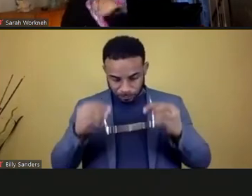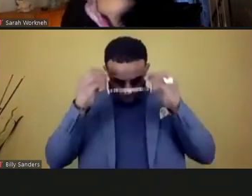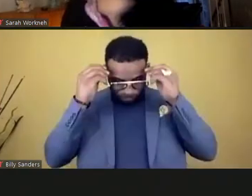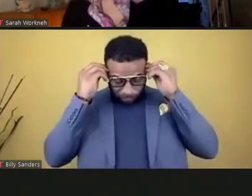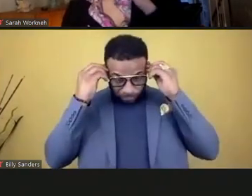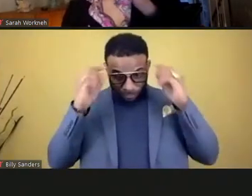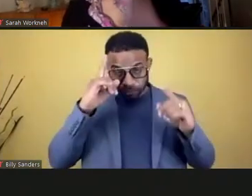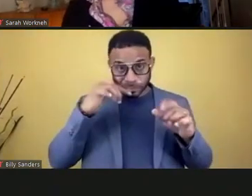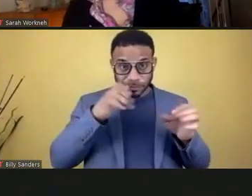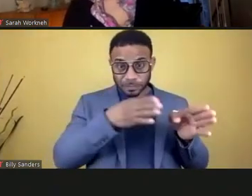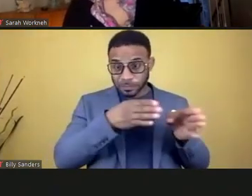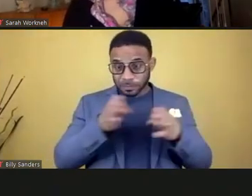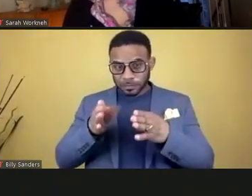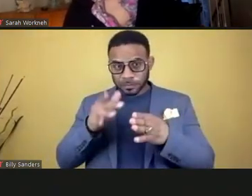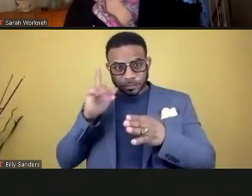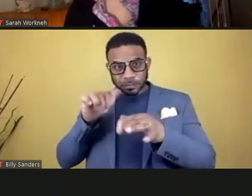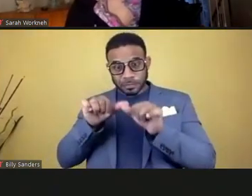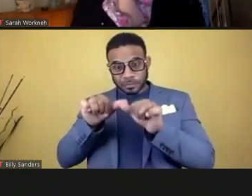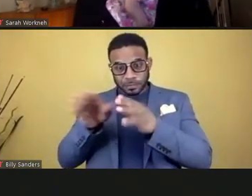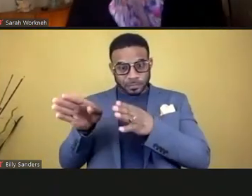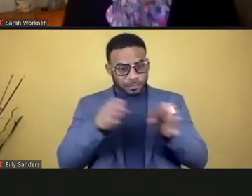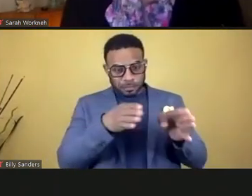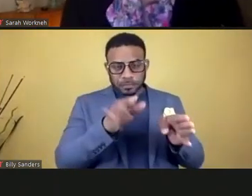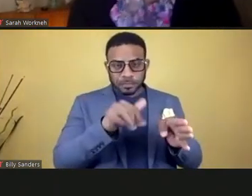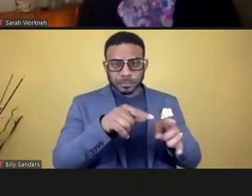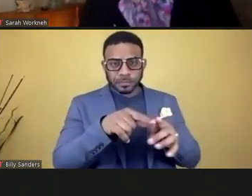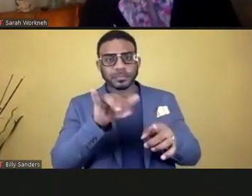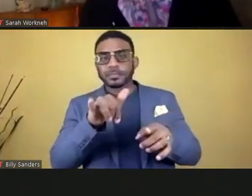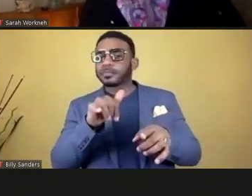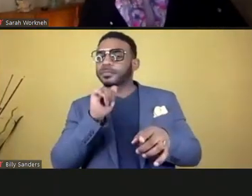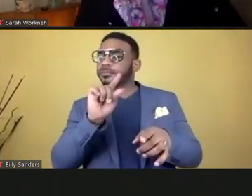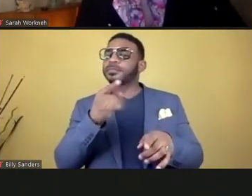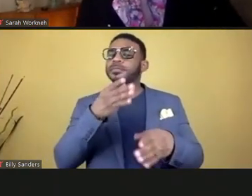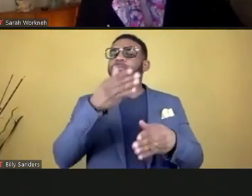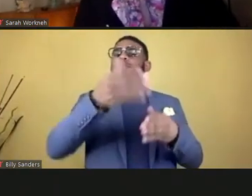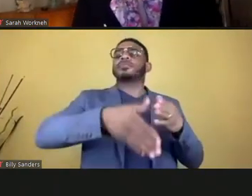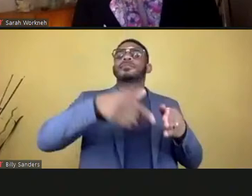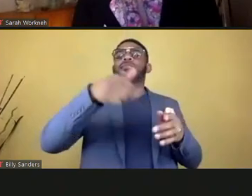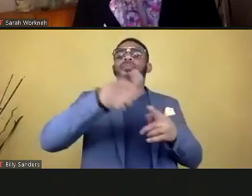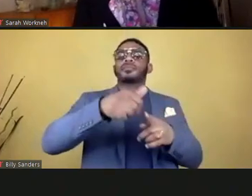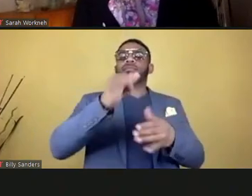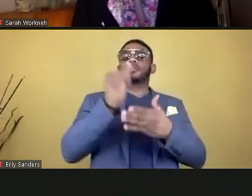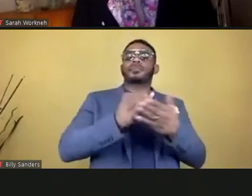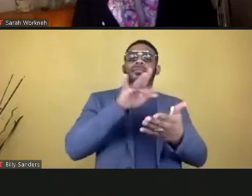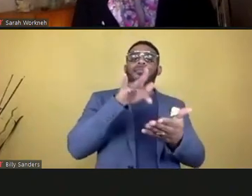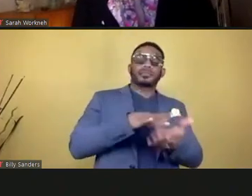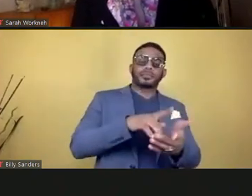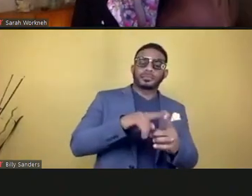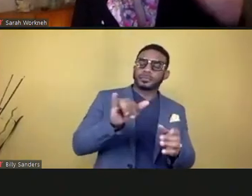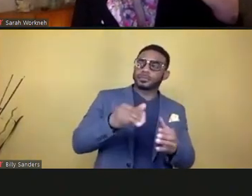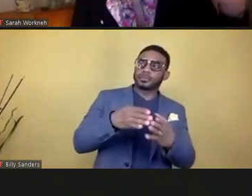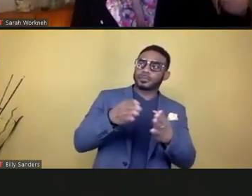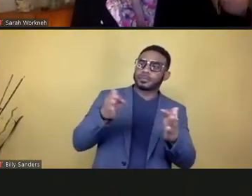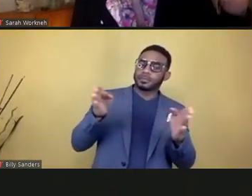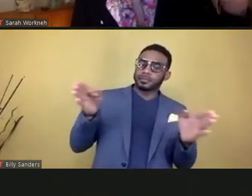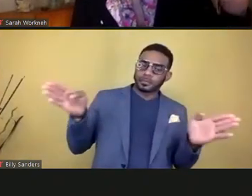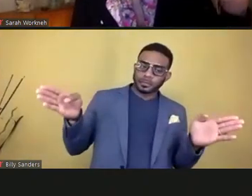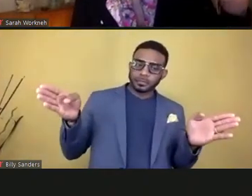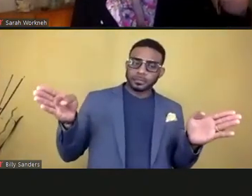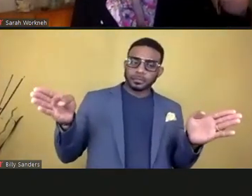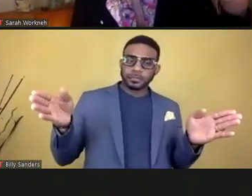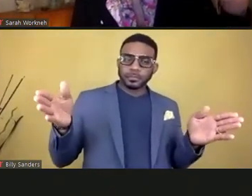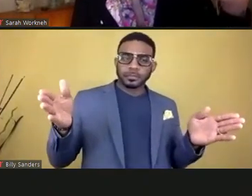I think we need to like continue to pivot, like that it doesn't just end with artist-centered, but like really then